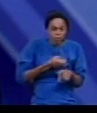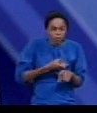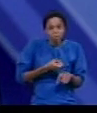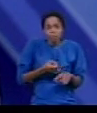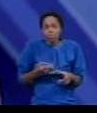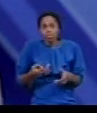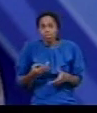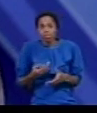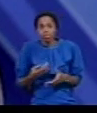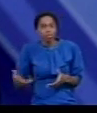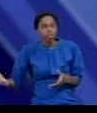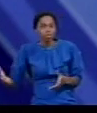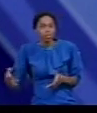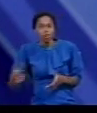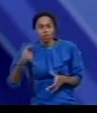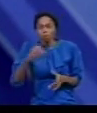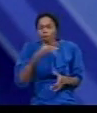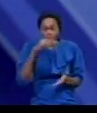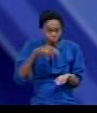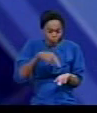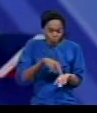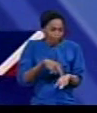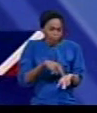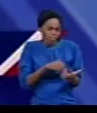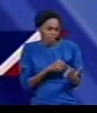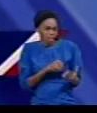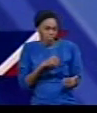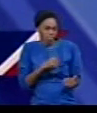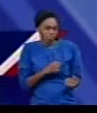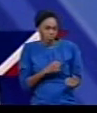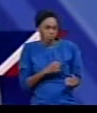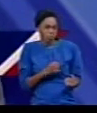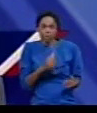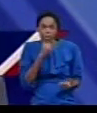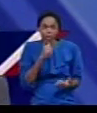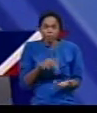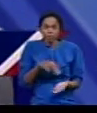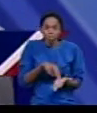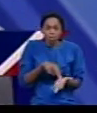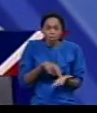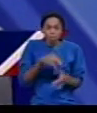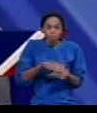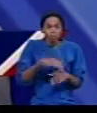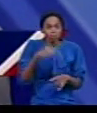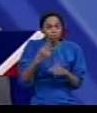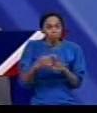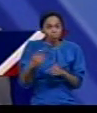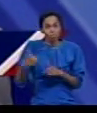You are not able to stand straight, stand aright in the word of God.